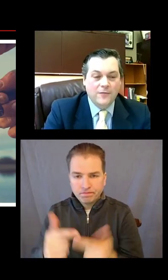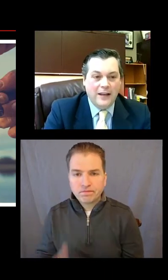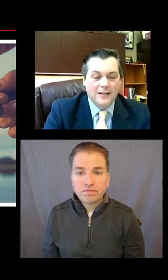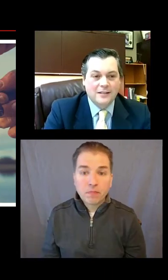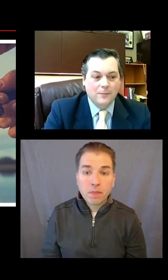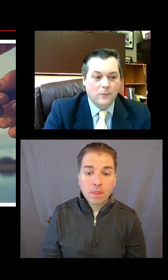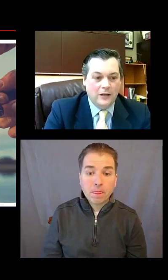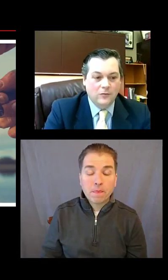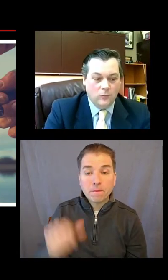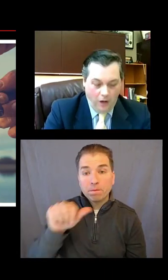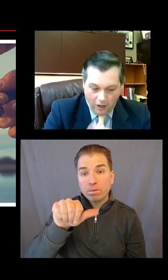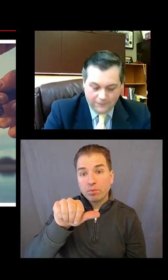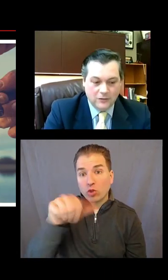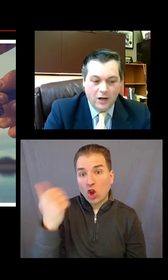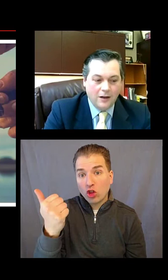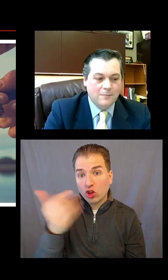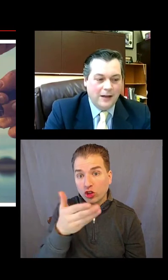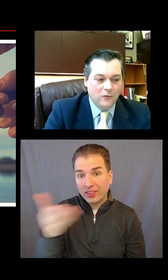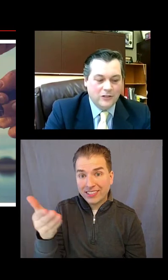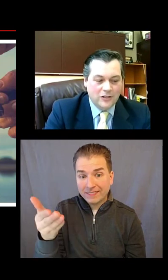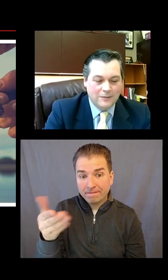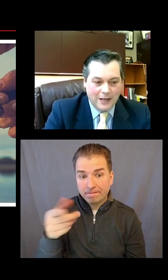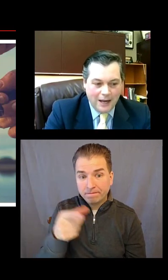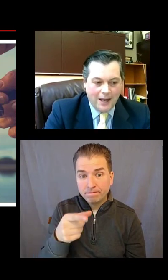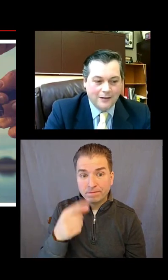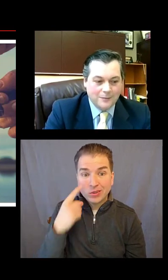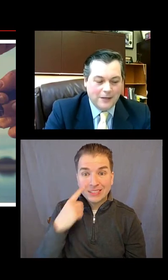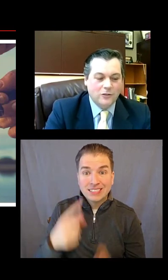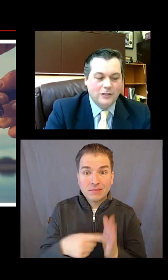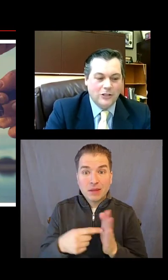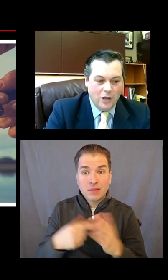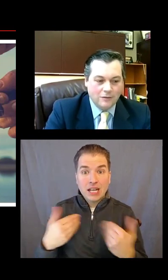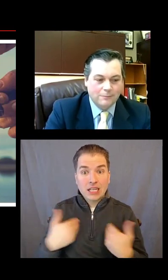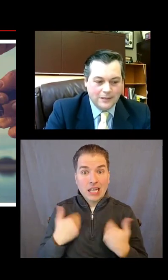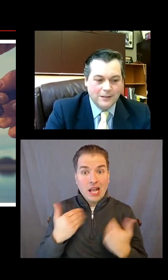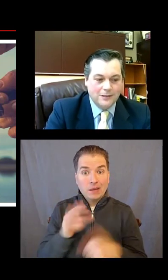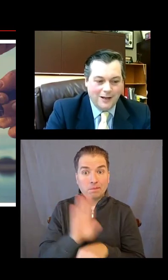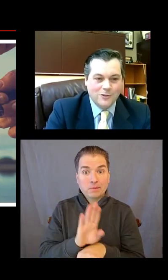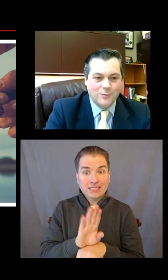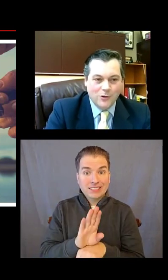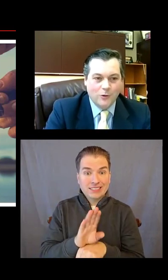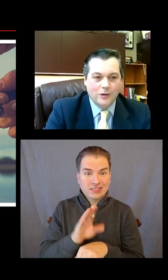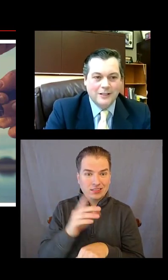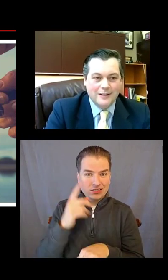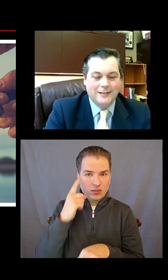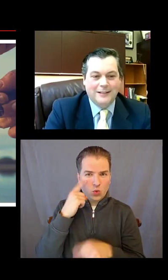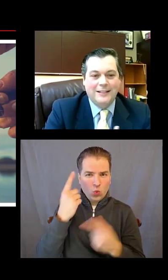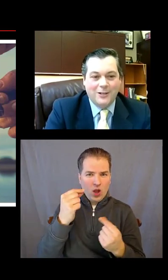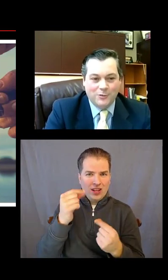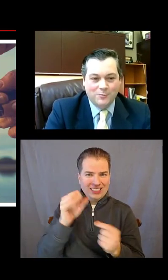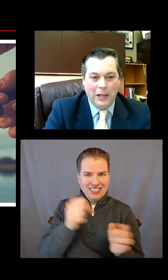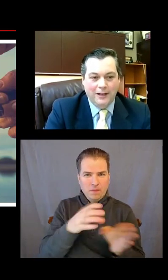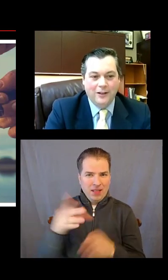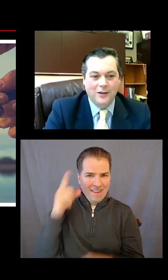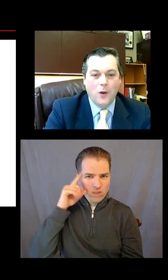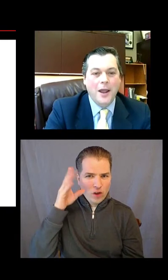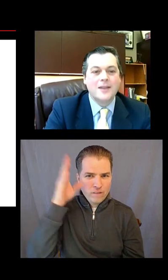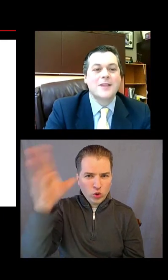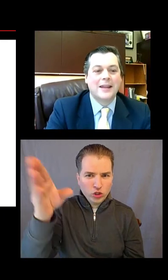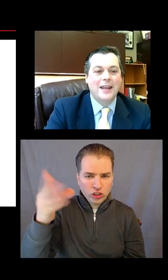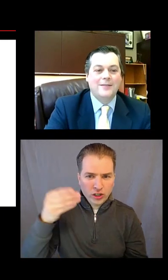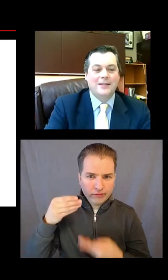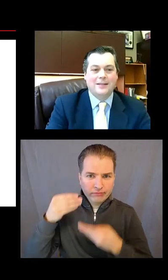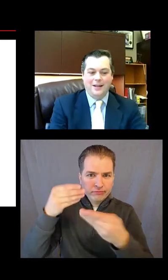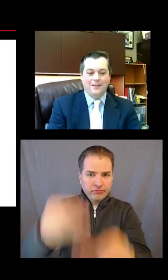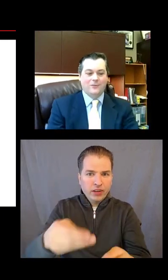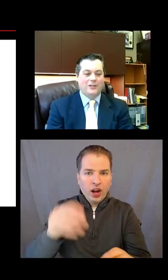the other phase that we often talk about, which seems odd, especially to young business entrepreneurs, is succession planning. Like, why am